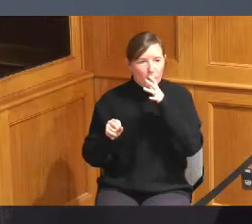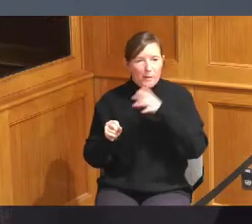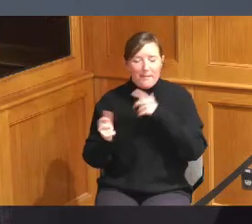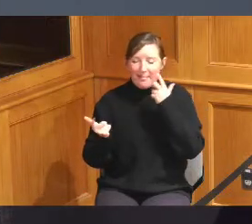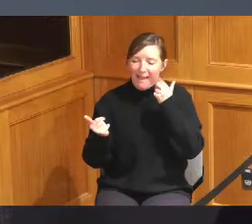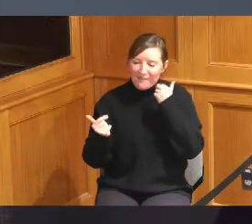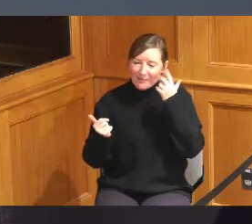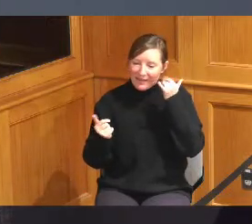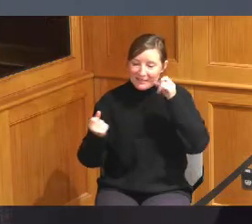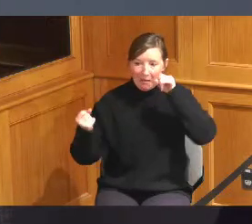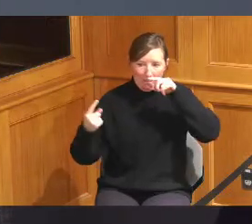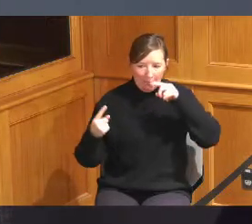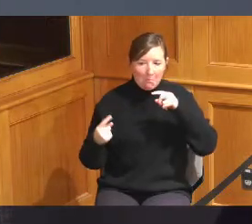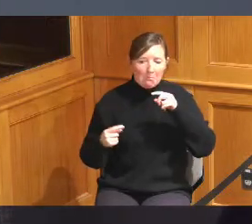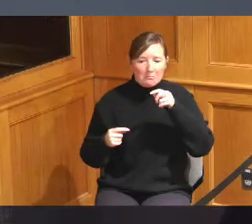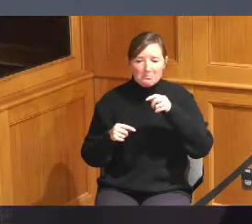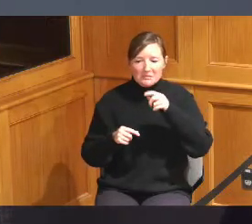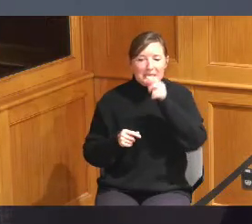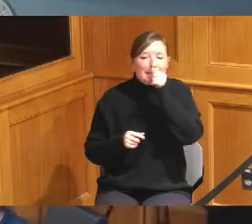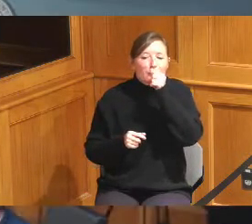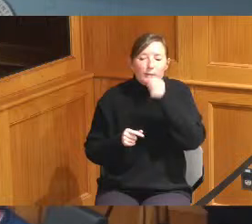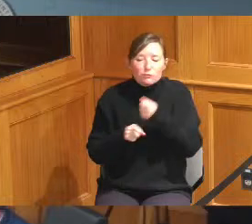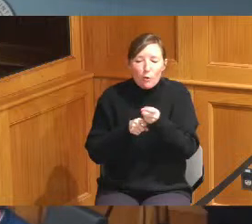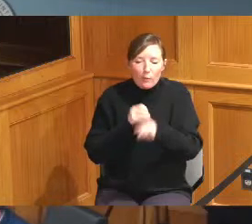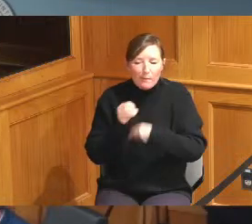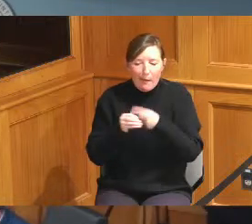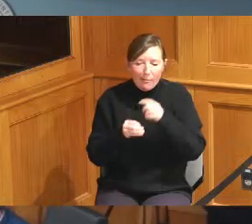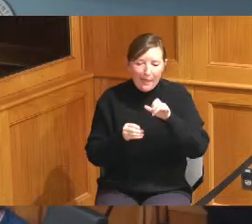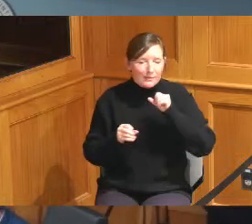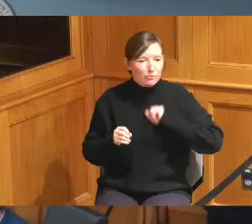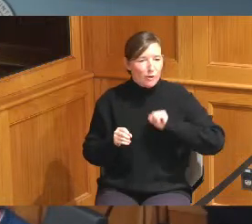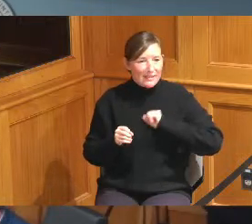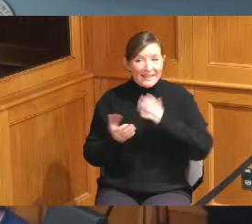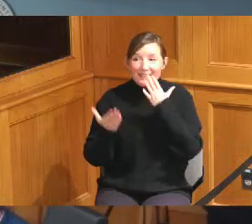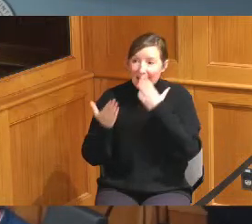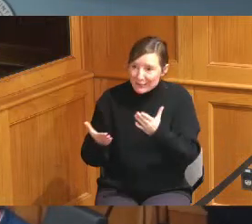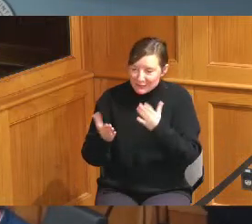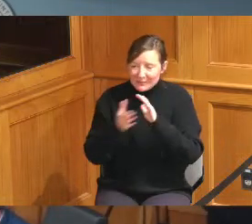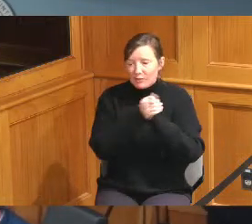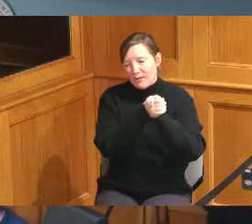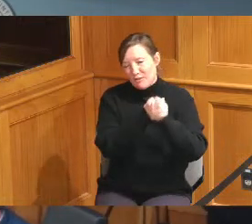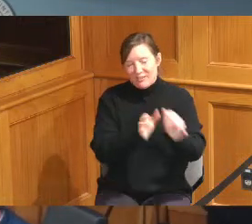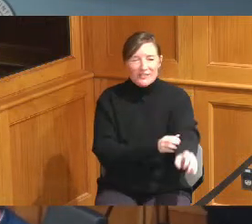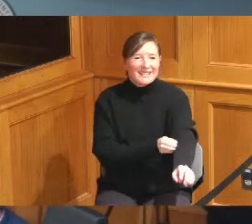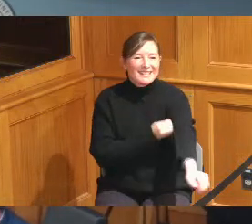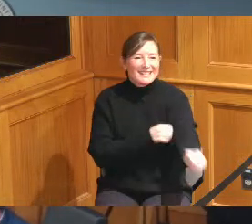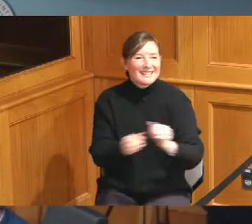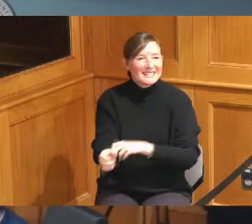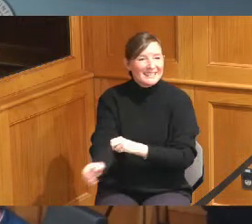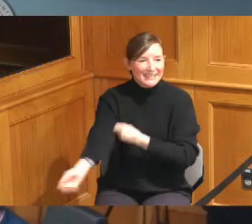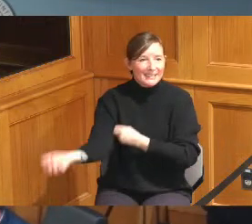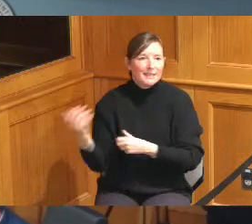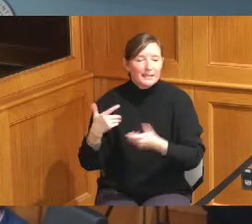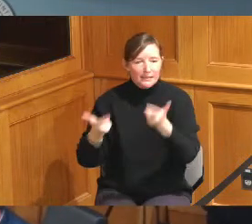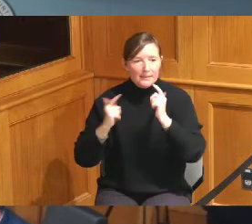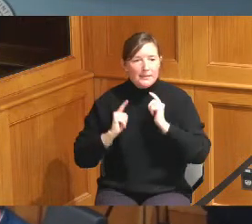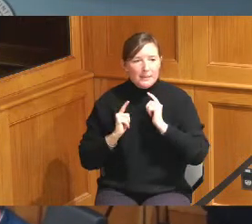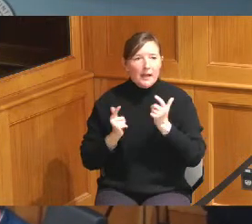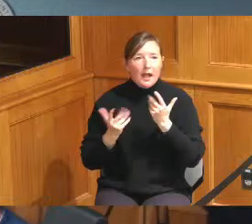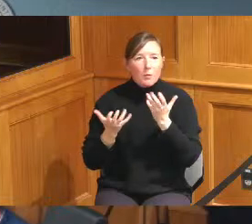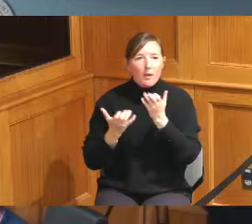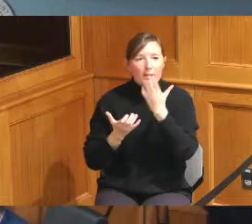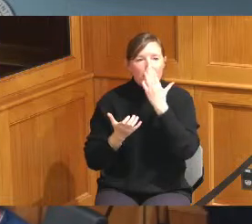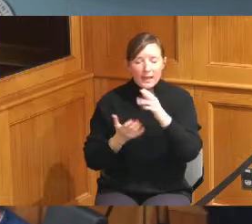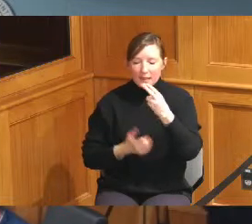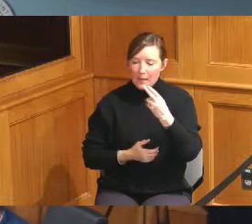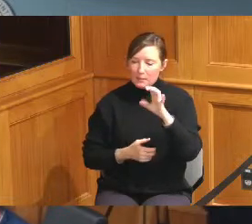congratulations. Yeah. Thank you. Thank you. You have the floor. Yes, thank you. I just want to thank the